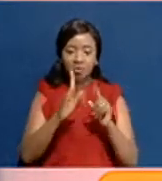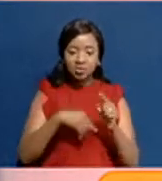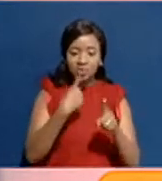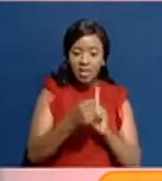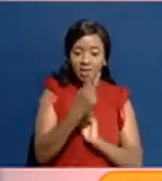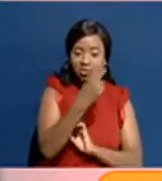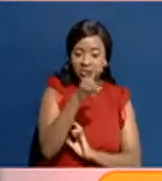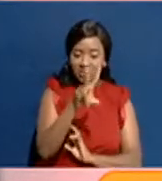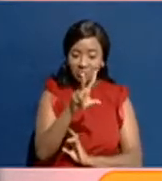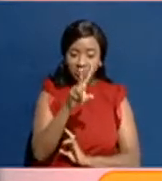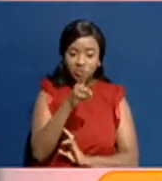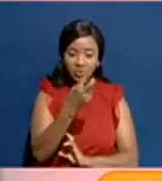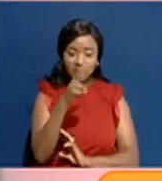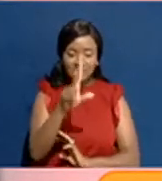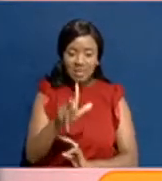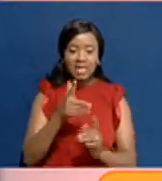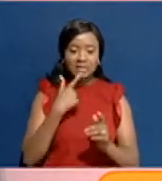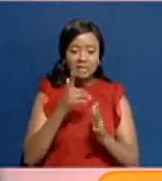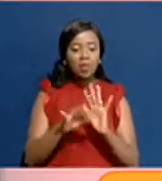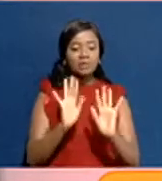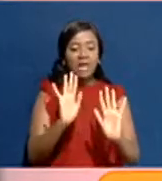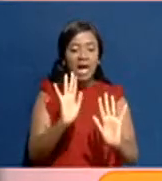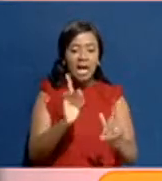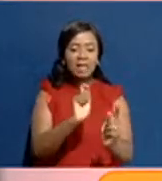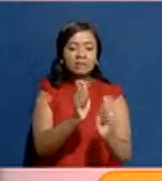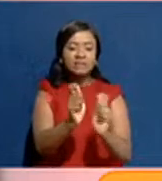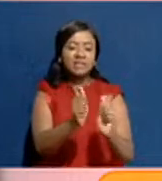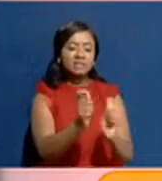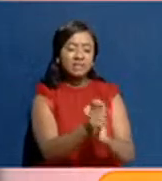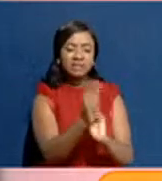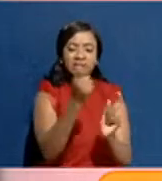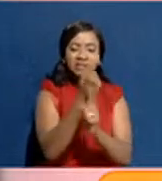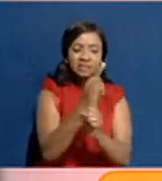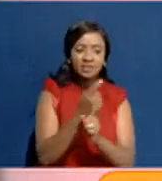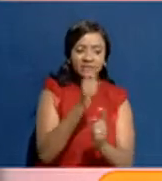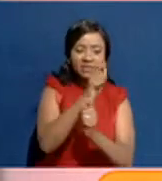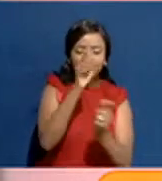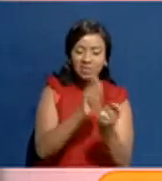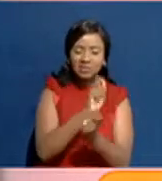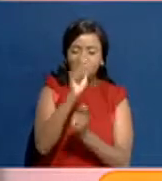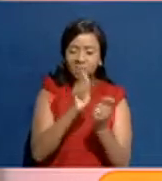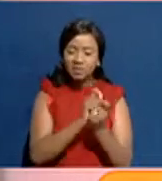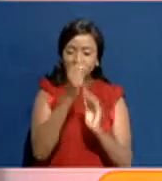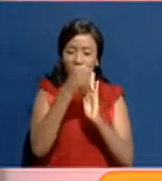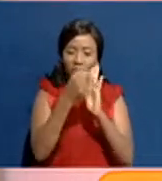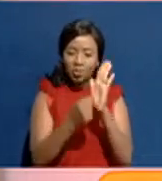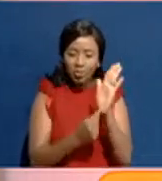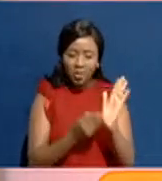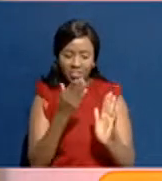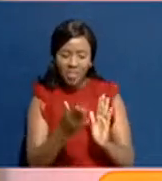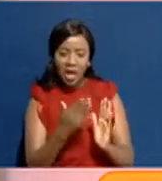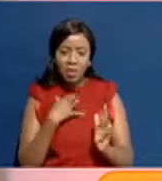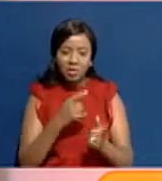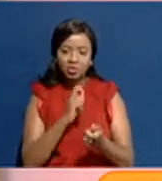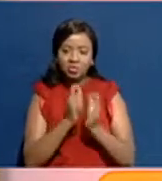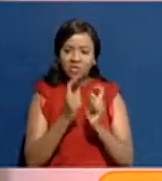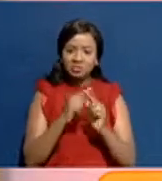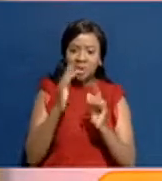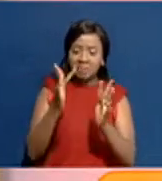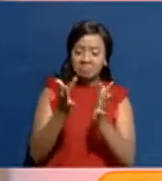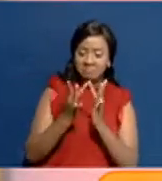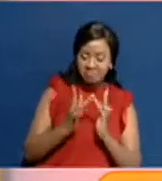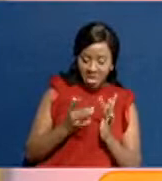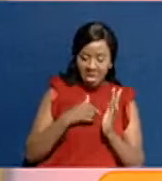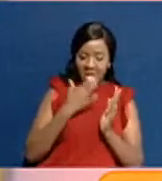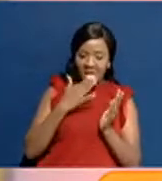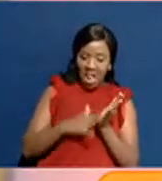well, we want to change the specifications. That's what prompted Terry Ramadhani to say, well, because this letter has come, we can